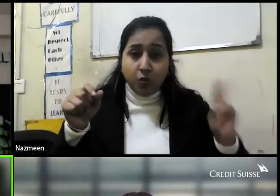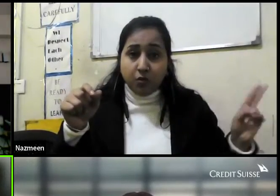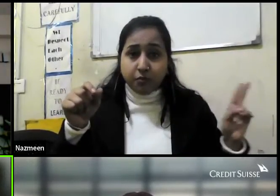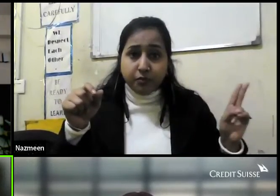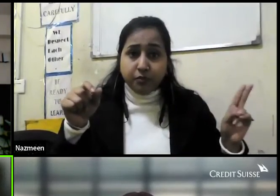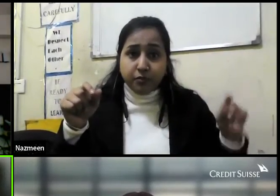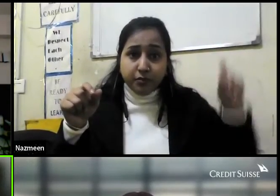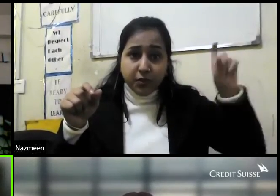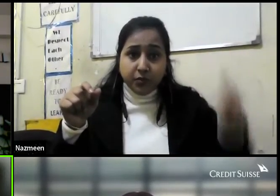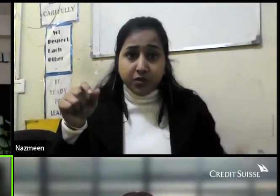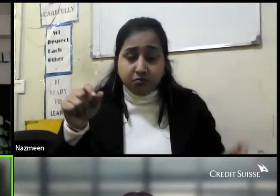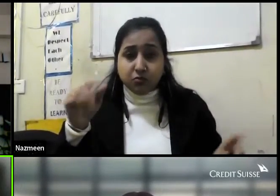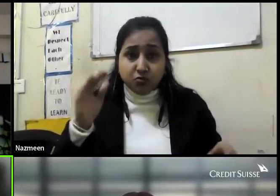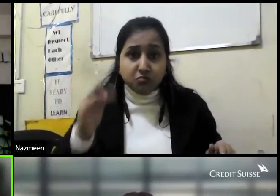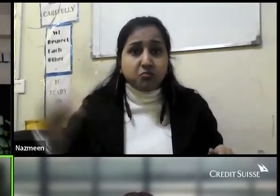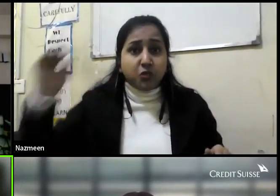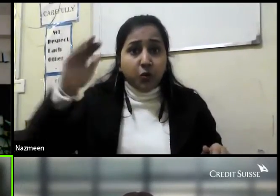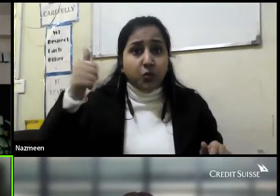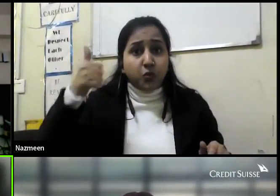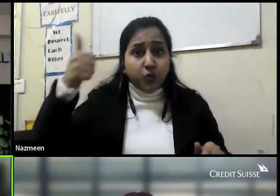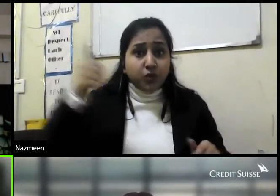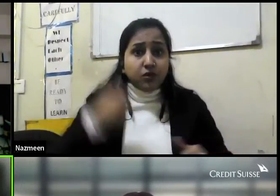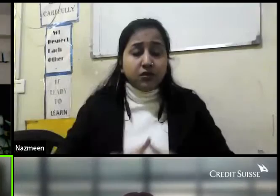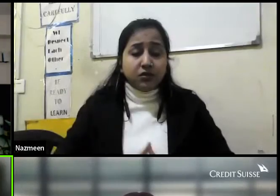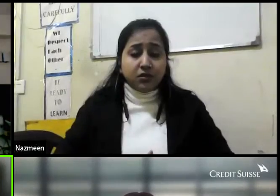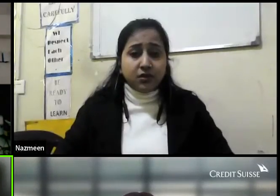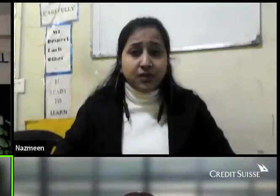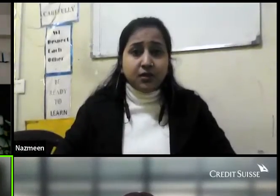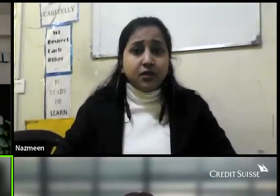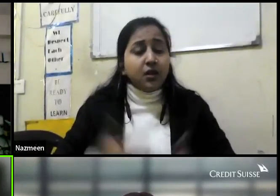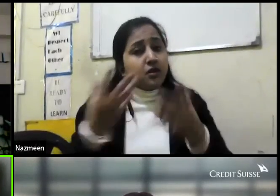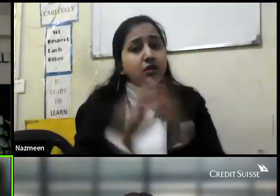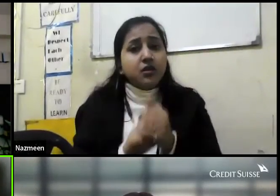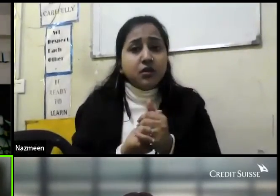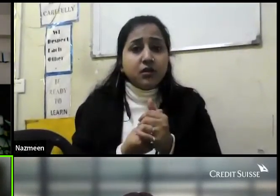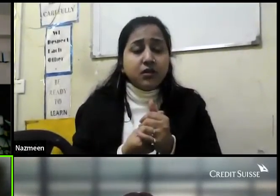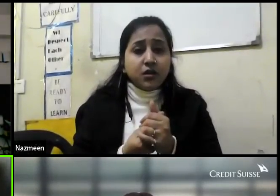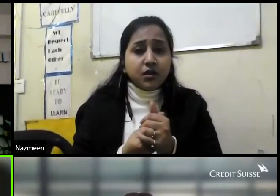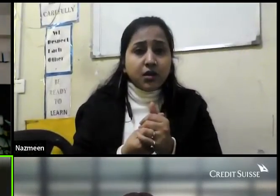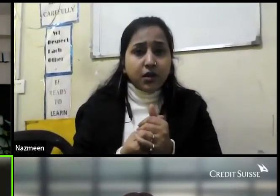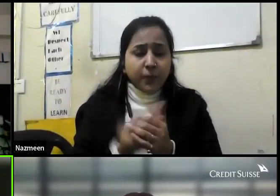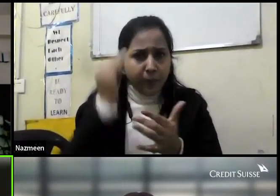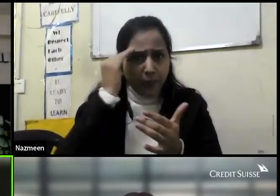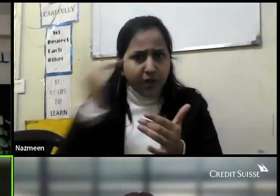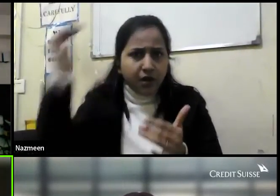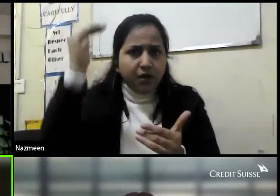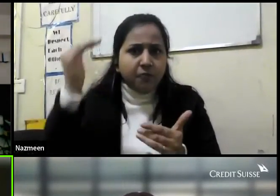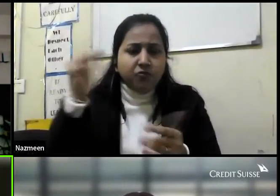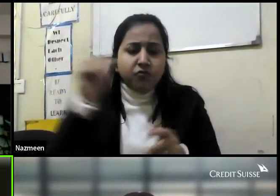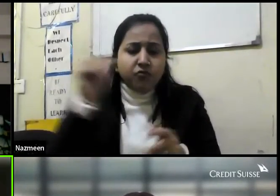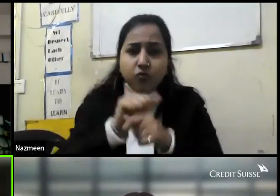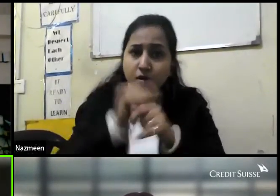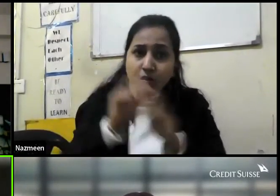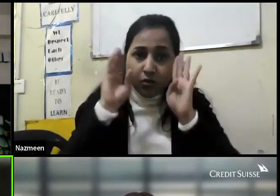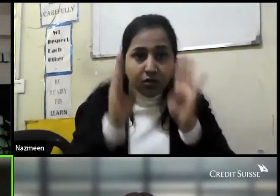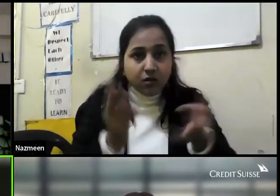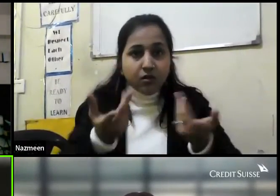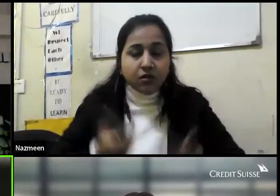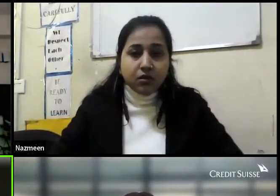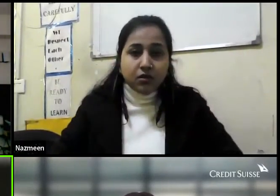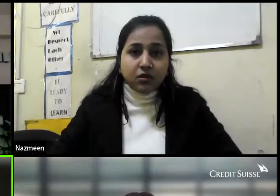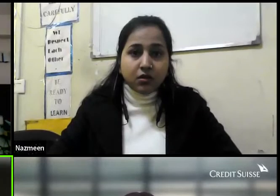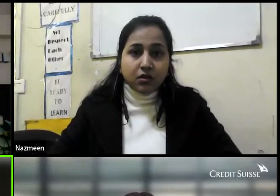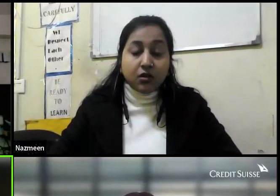voiceover, facial recognition. So can we not get some brilliant minds? And those are the areas we are working on. So the